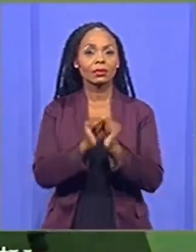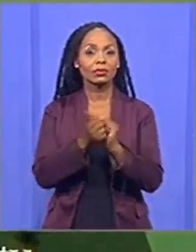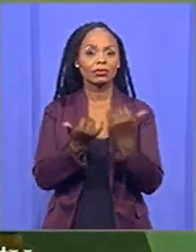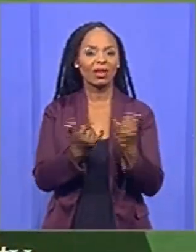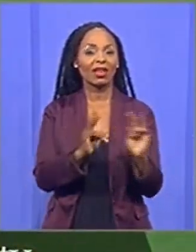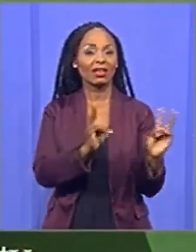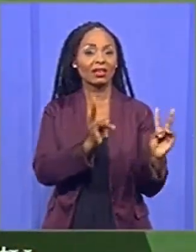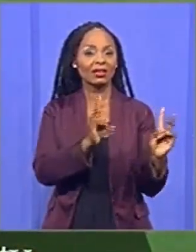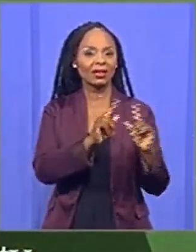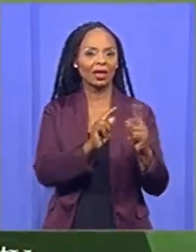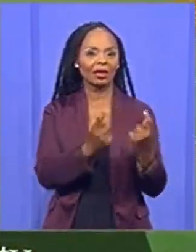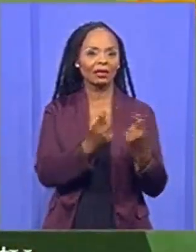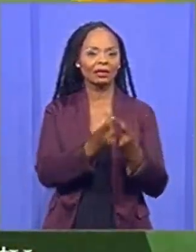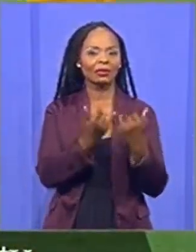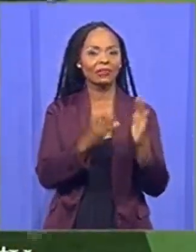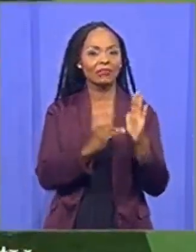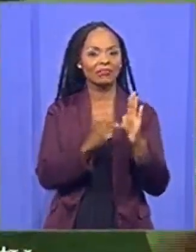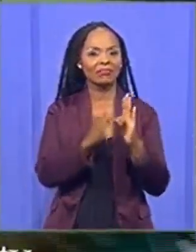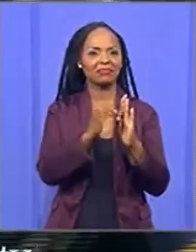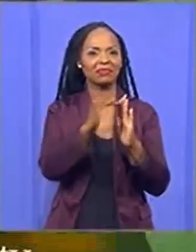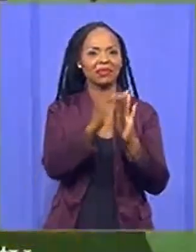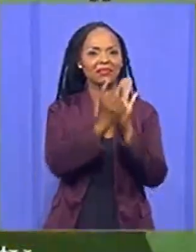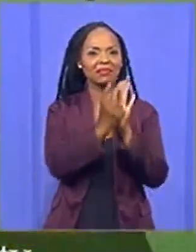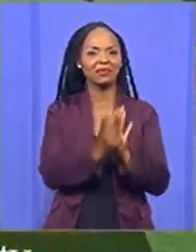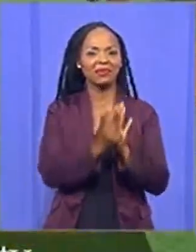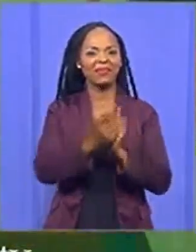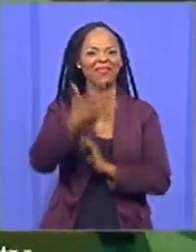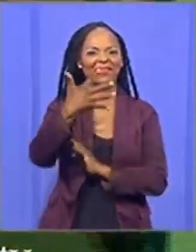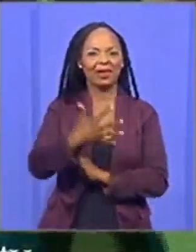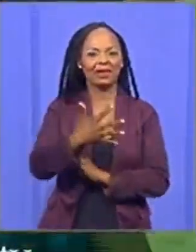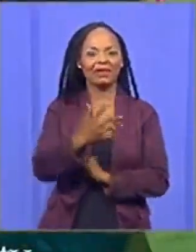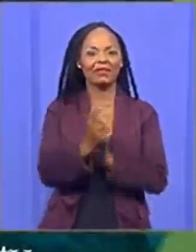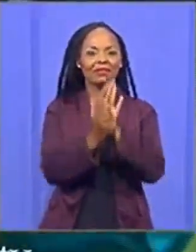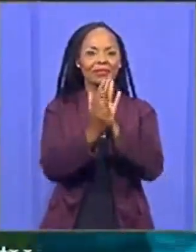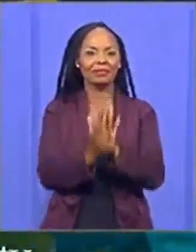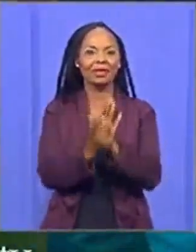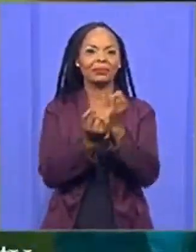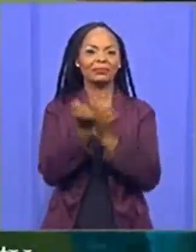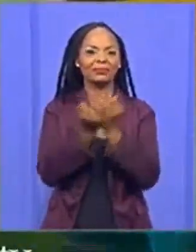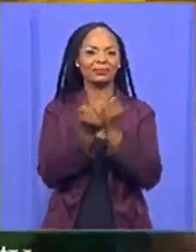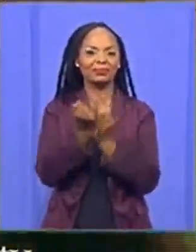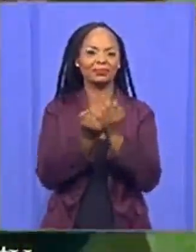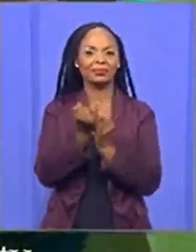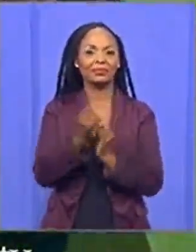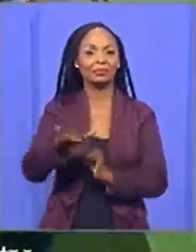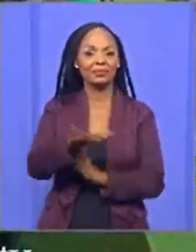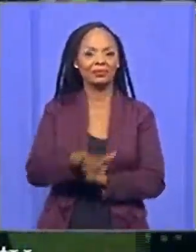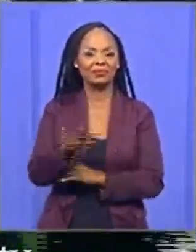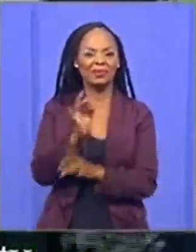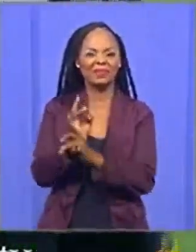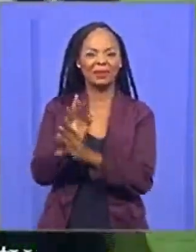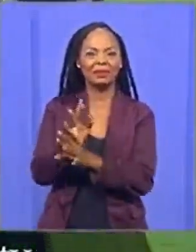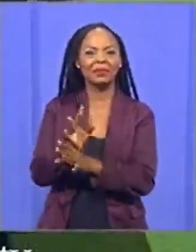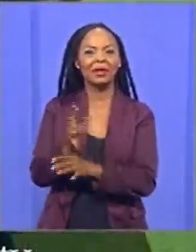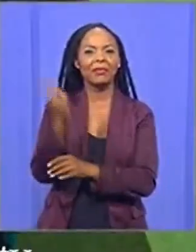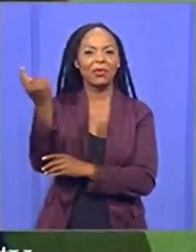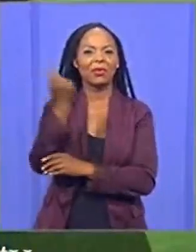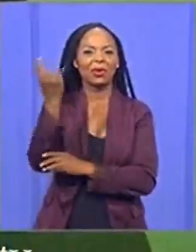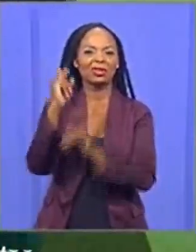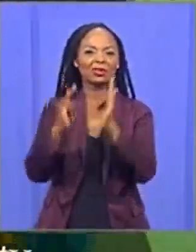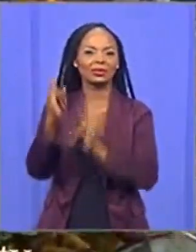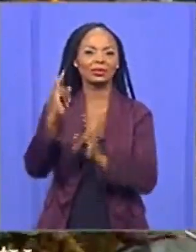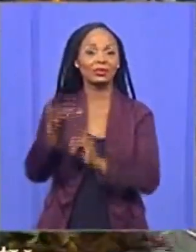Dipapading, Kaizer Chiefs inameletše maemong a bohlano lokong ya DStv Premiership morago ga go fenya Polokwane City